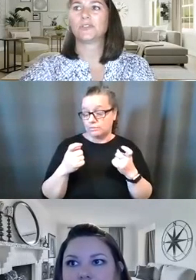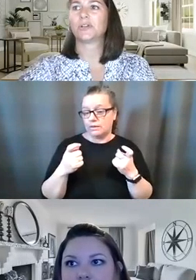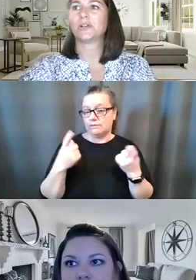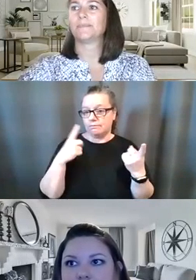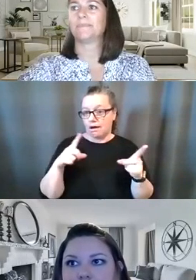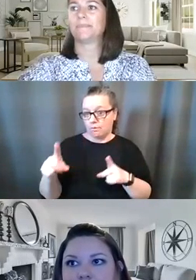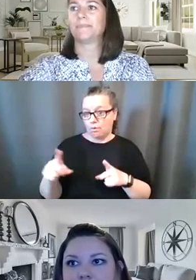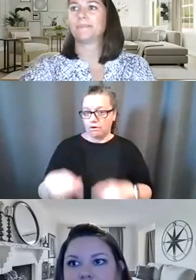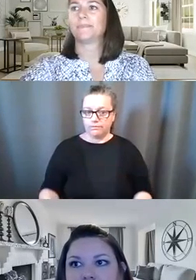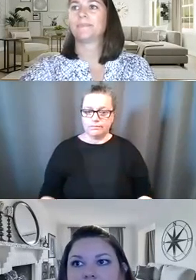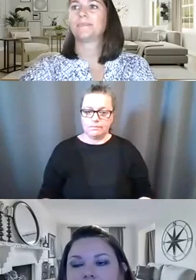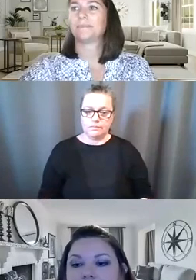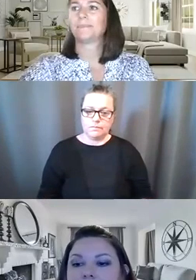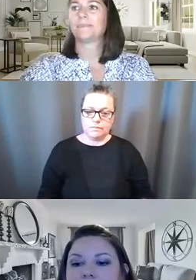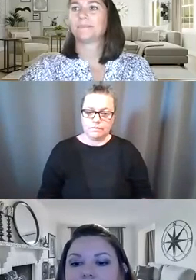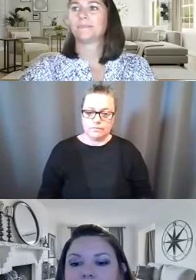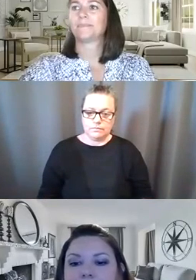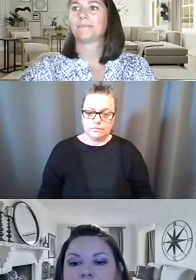for sure.